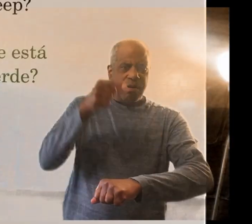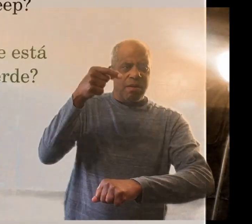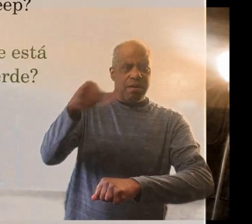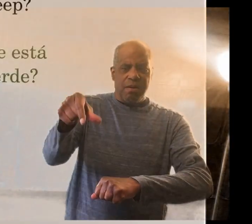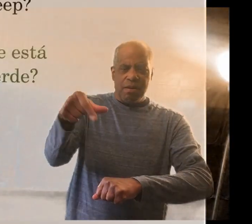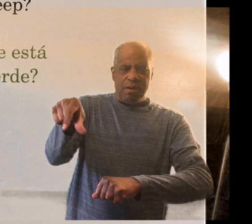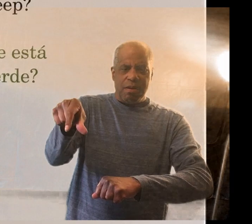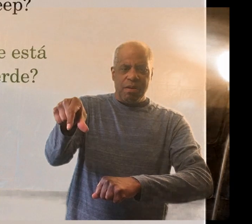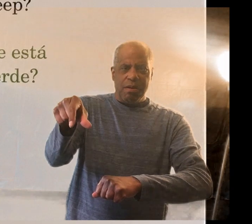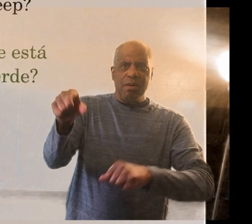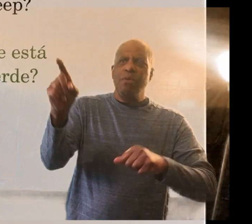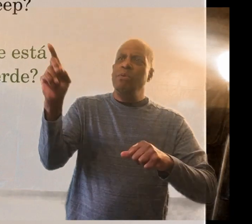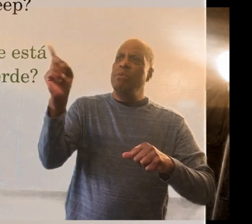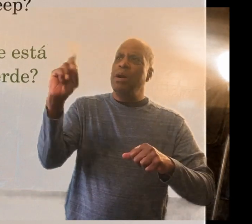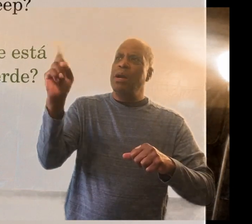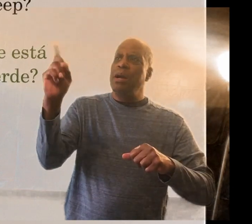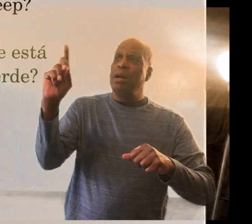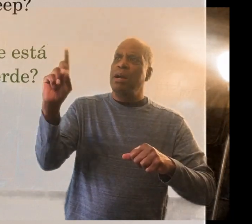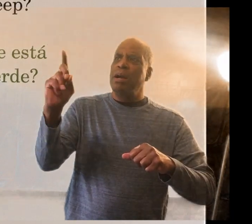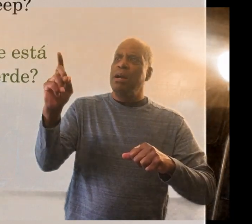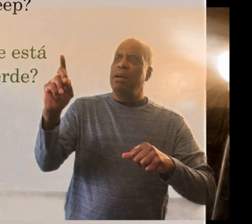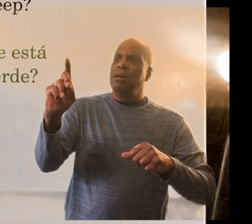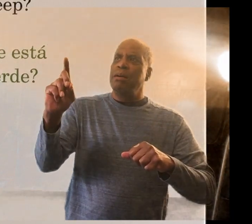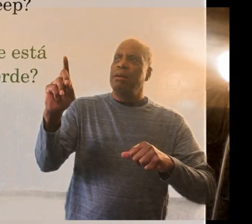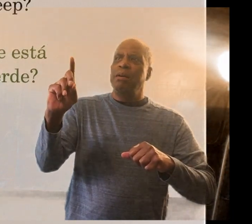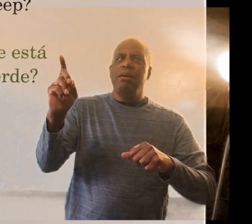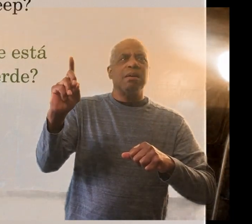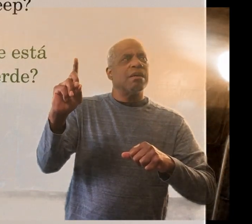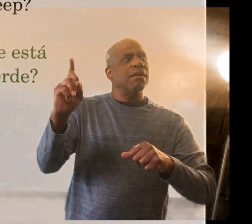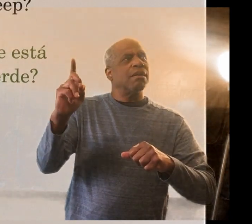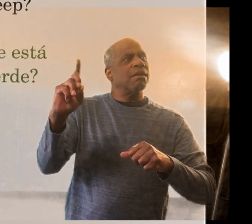But where is the Green Sheep?